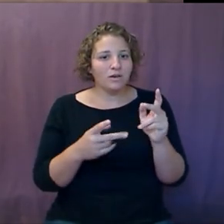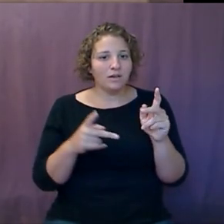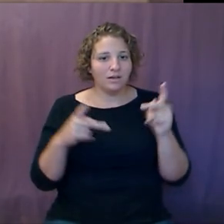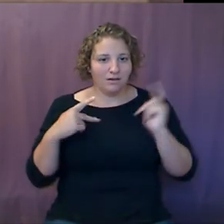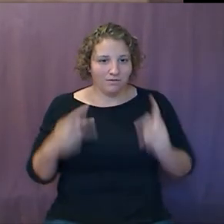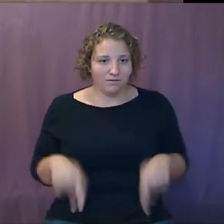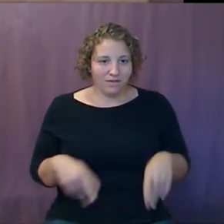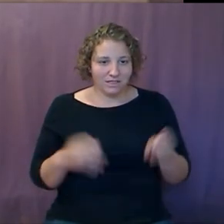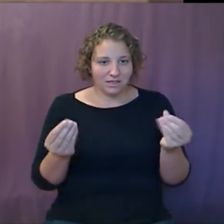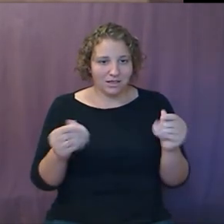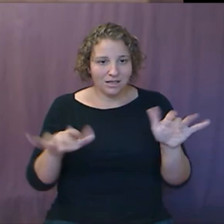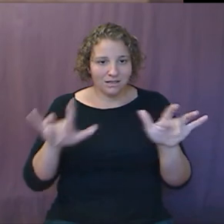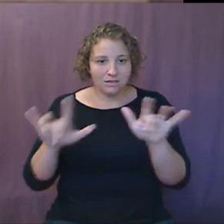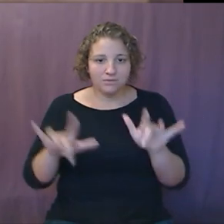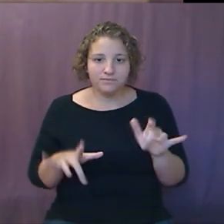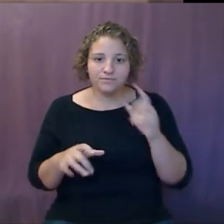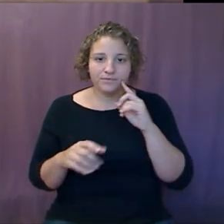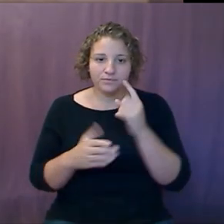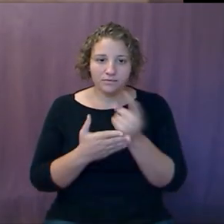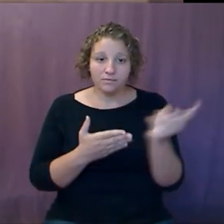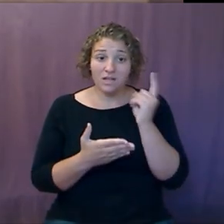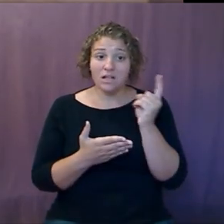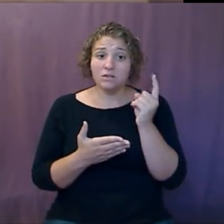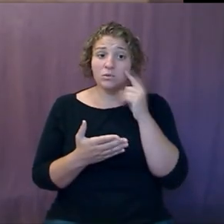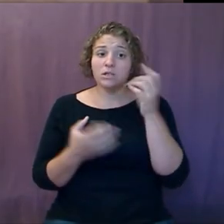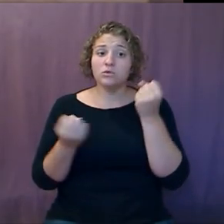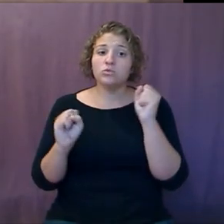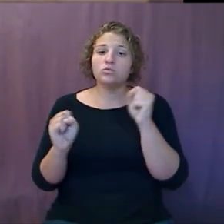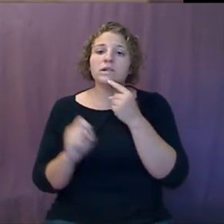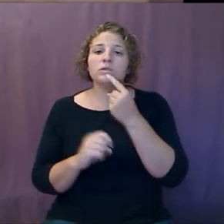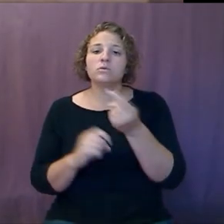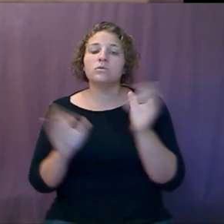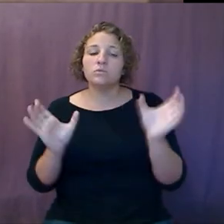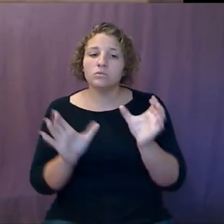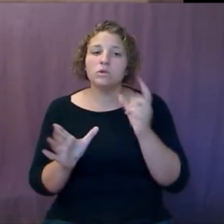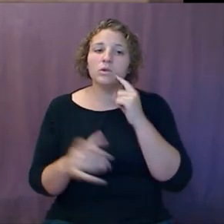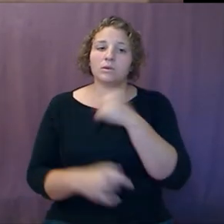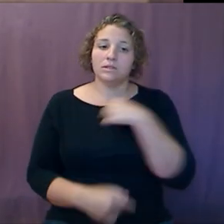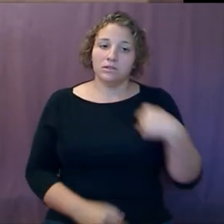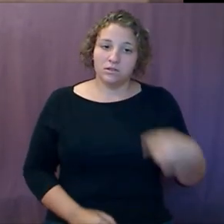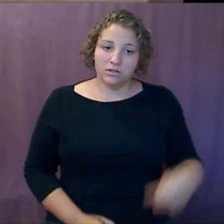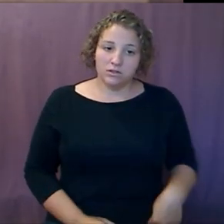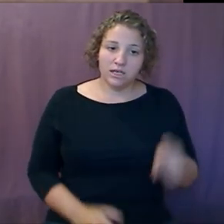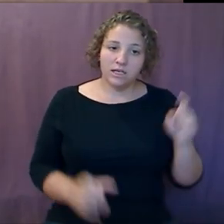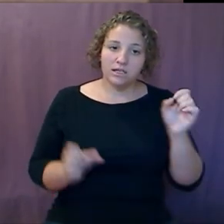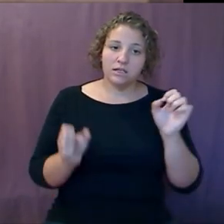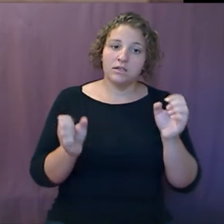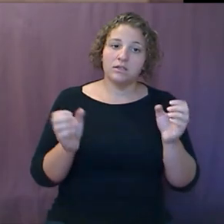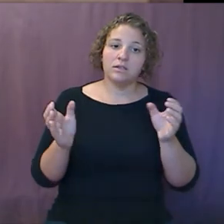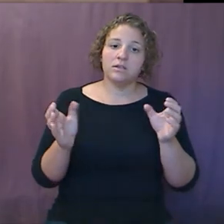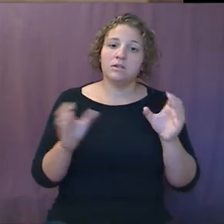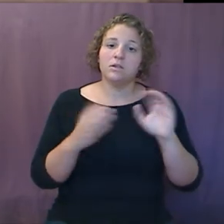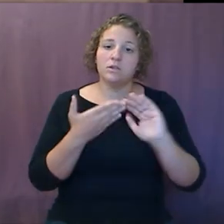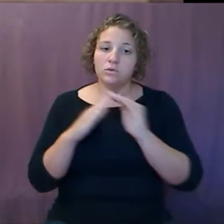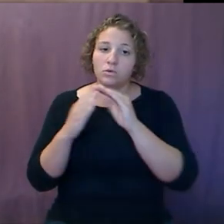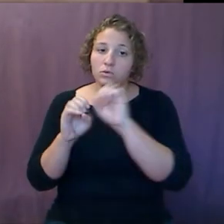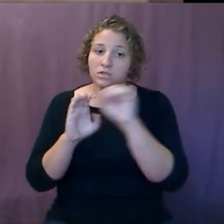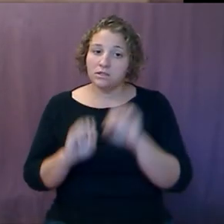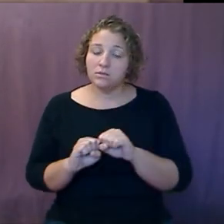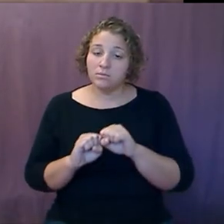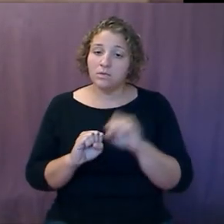to exhort you with the social credit system of China and some of the technologies that we see today you will find that a system to do this if not